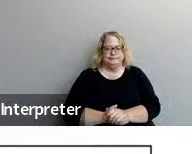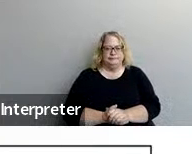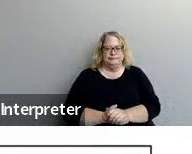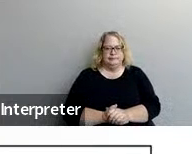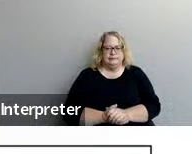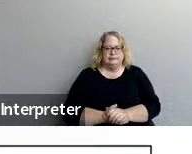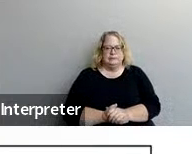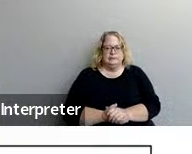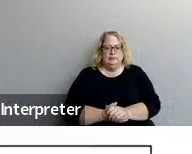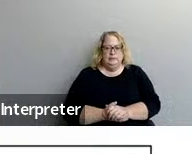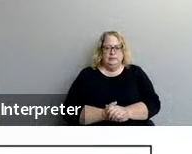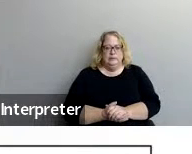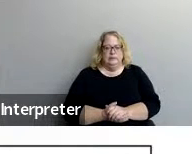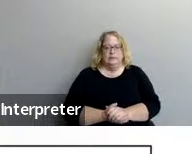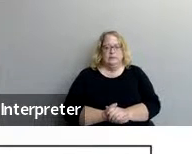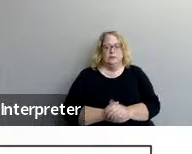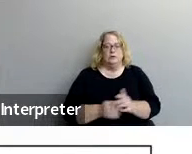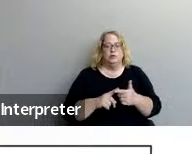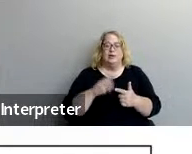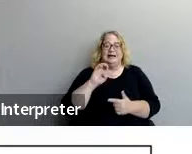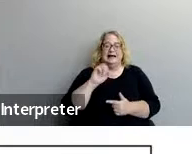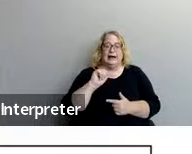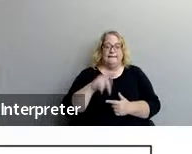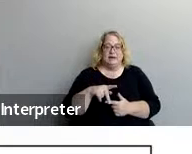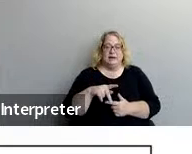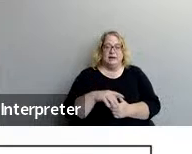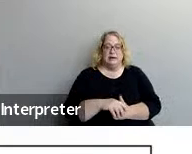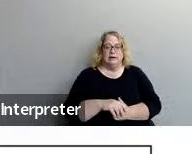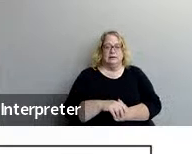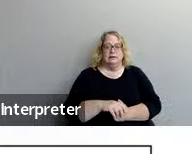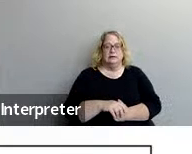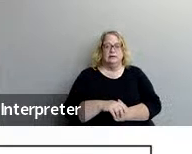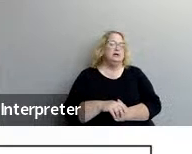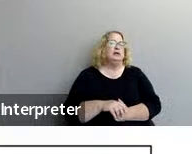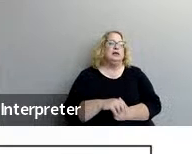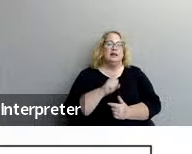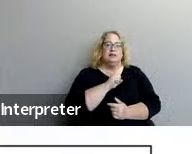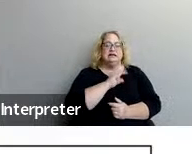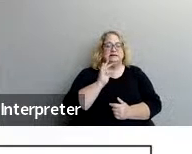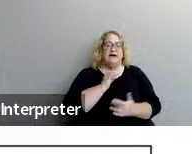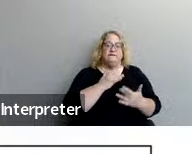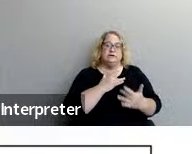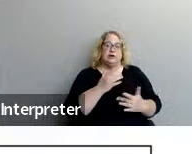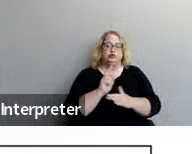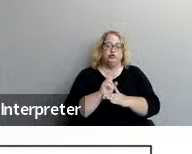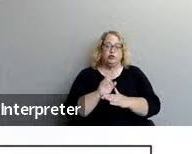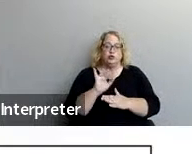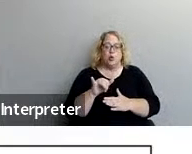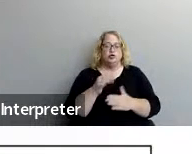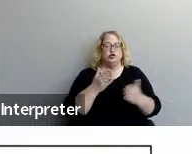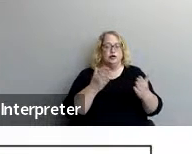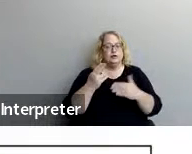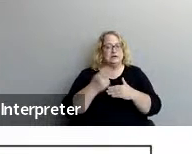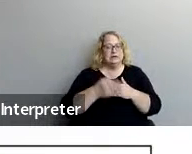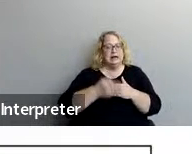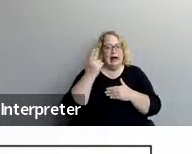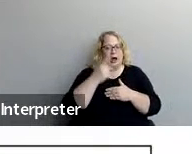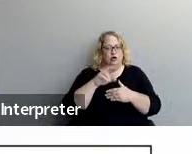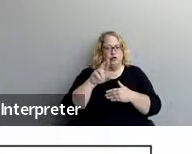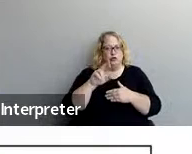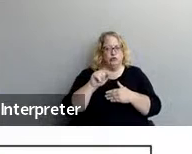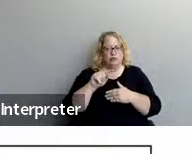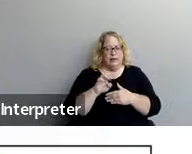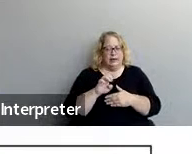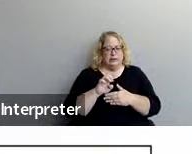So, and regarding that one, SSD our staff tends to utilize those services at a much higher rate